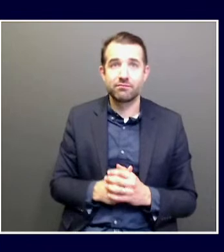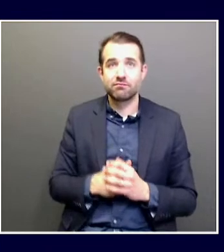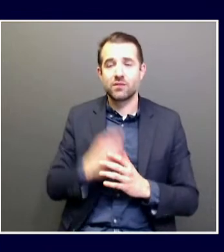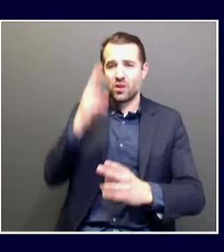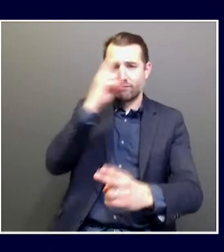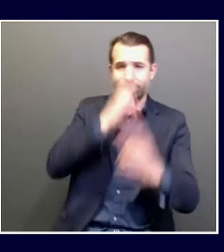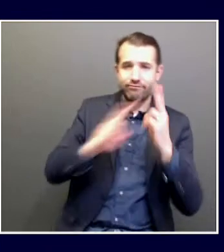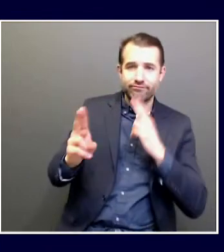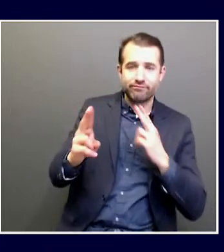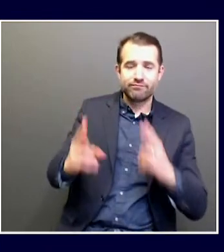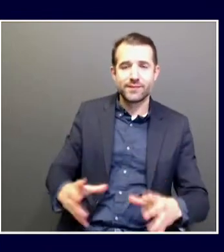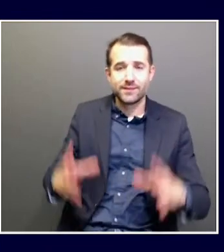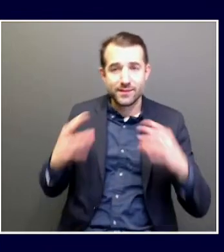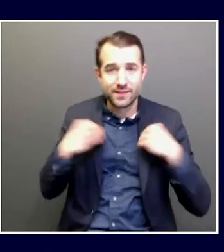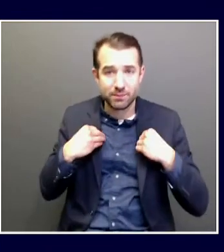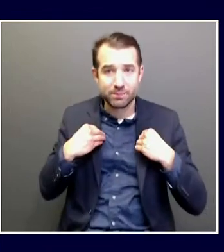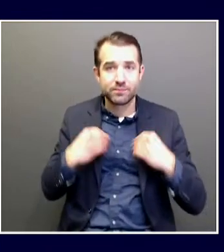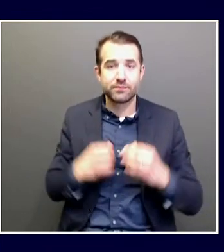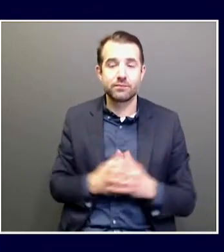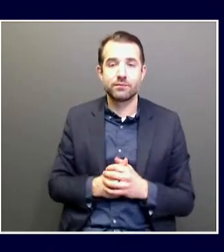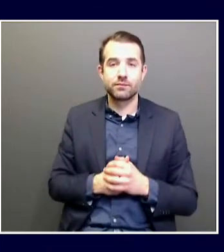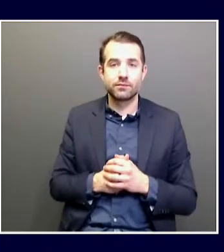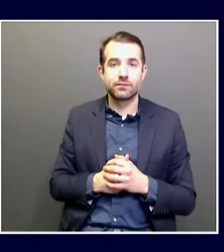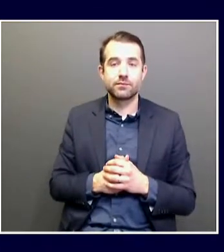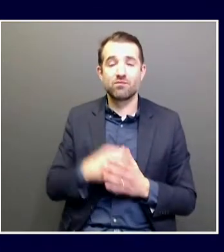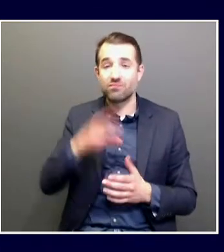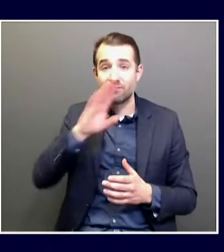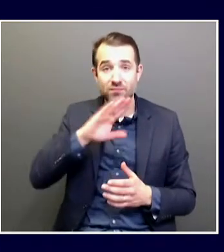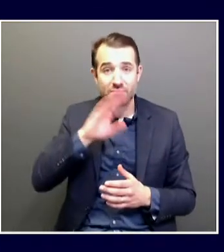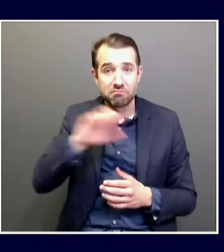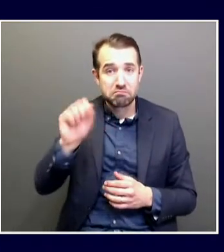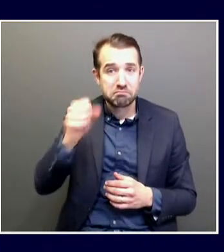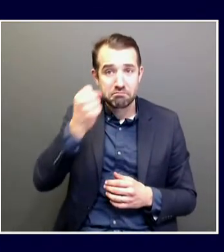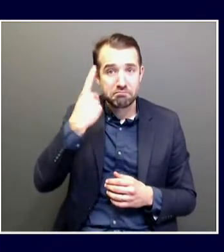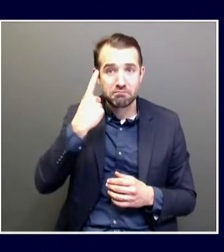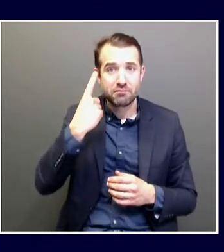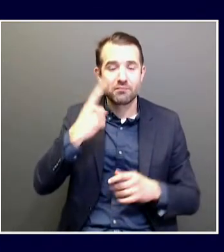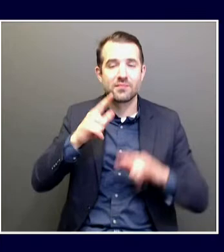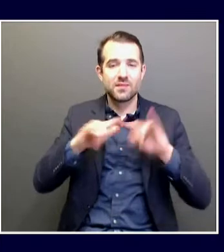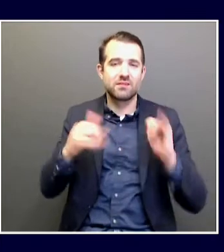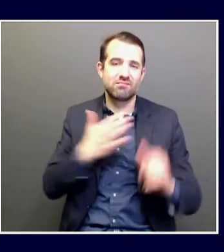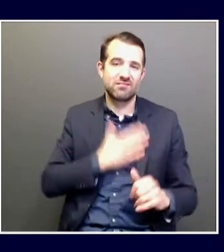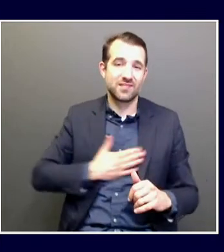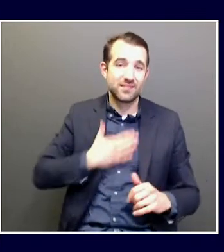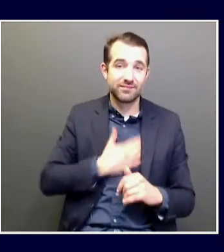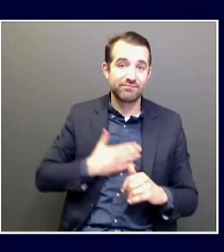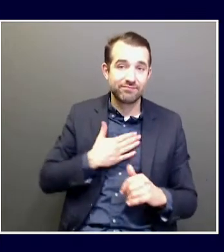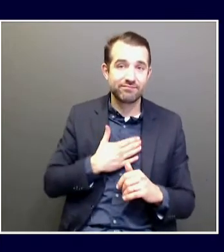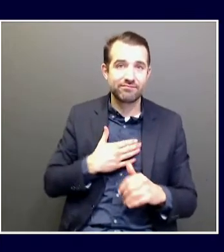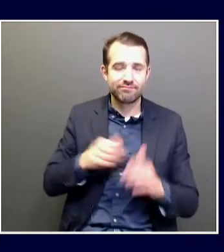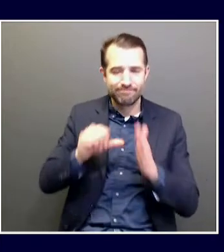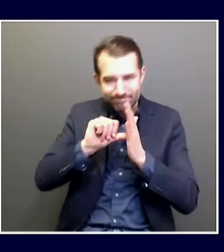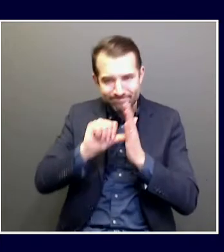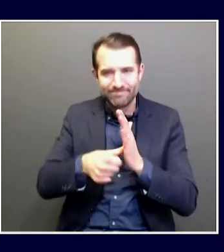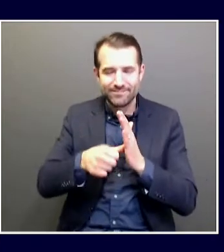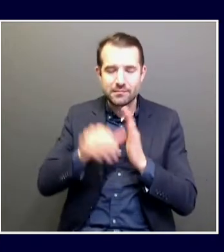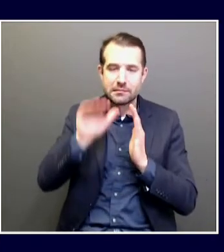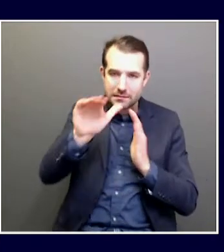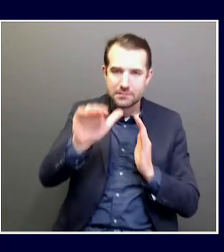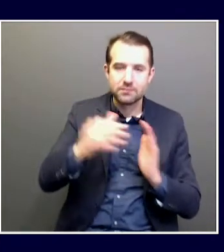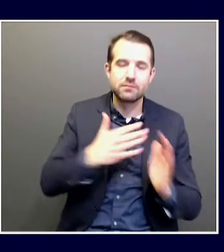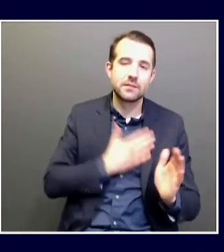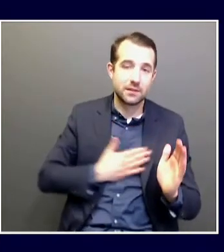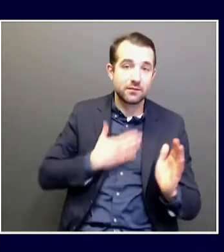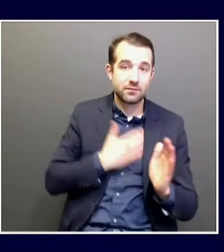be. It can be frustrating, but it's also a time where grace will get us much further than will irritation.